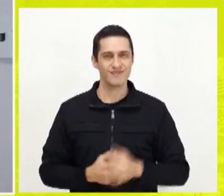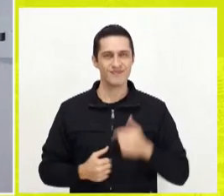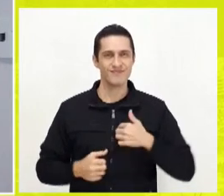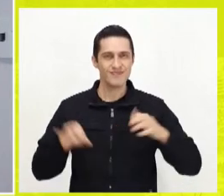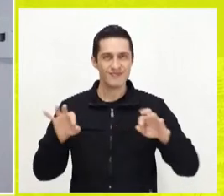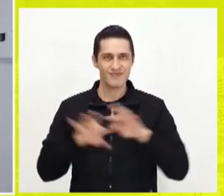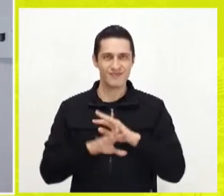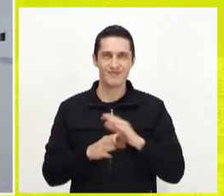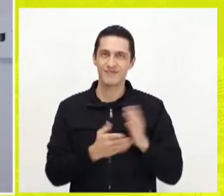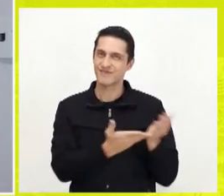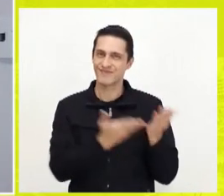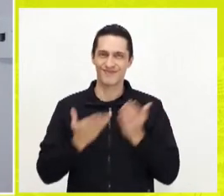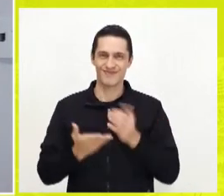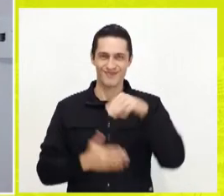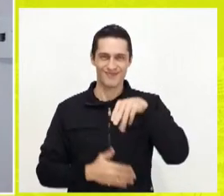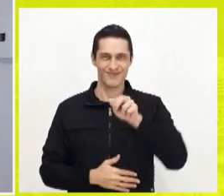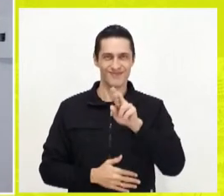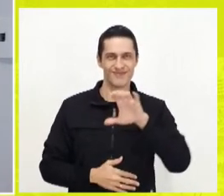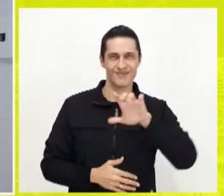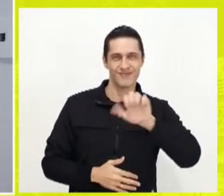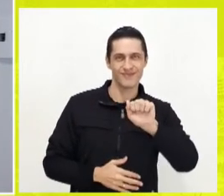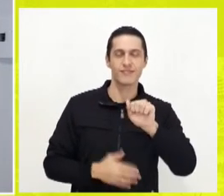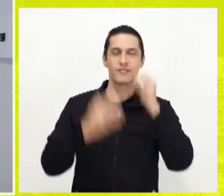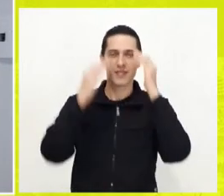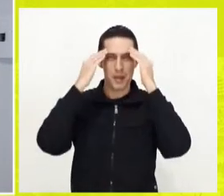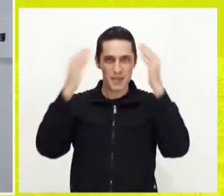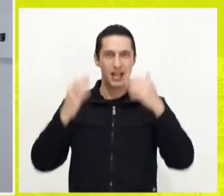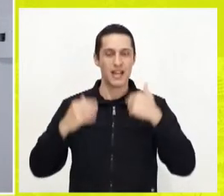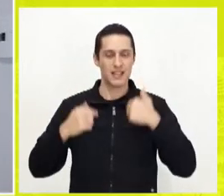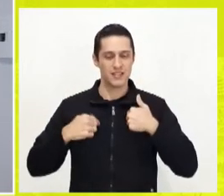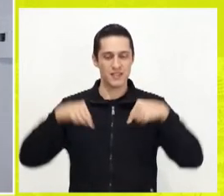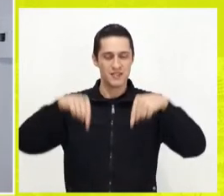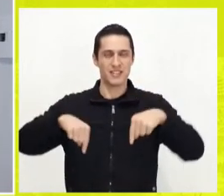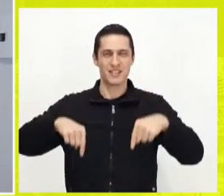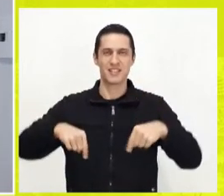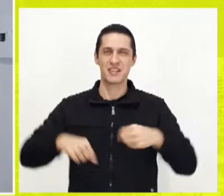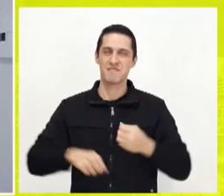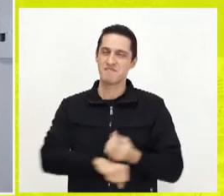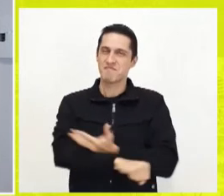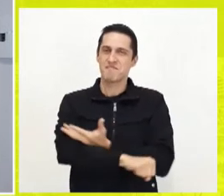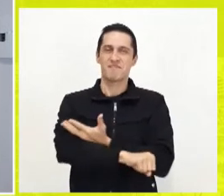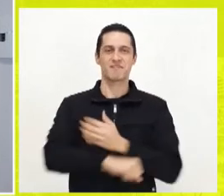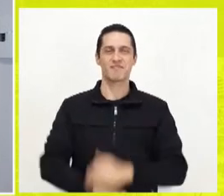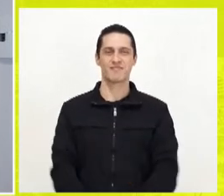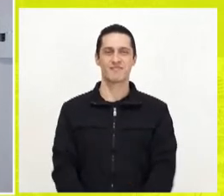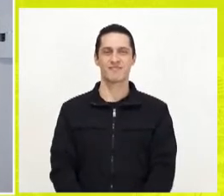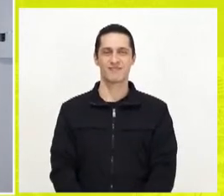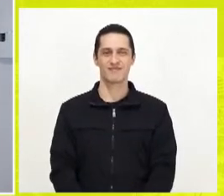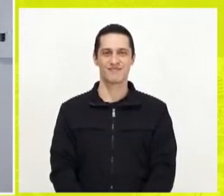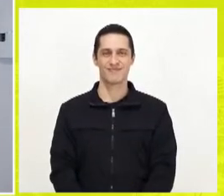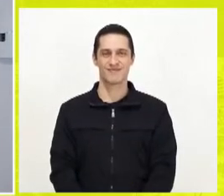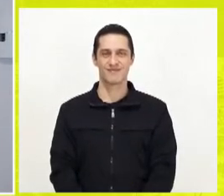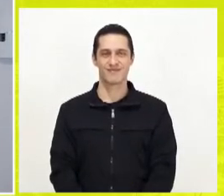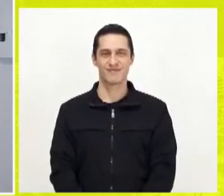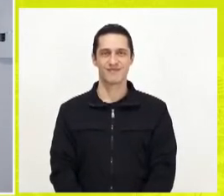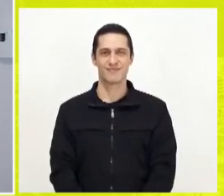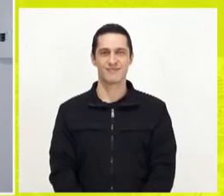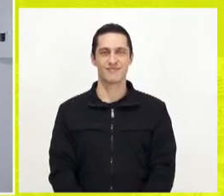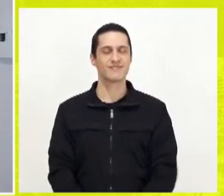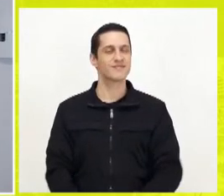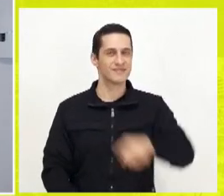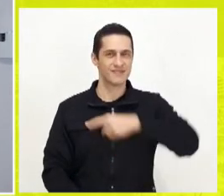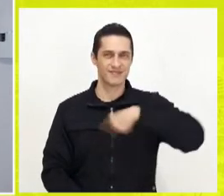marcella the floor is back to you thank you for being for my being here i am really excited thank you